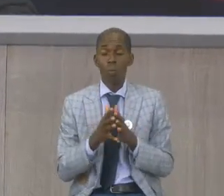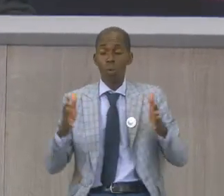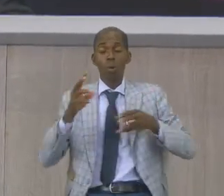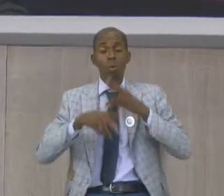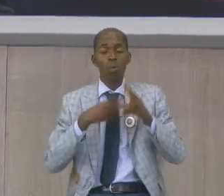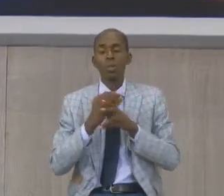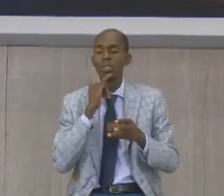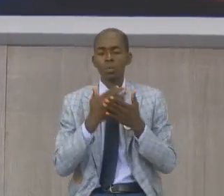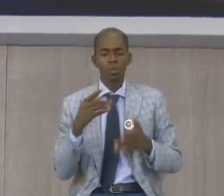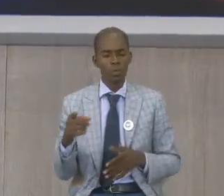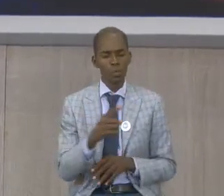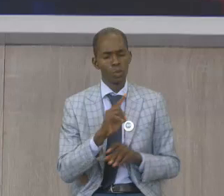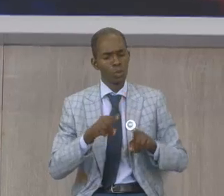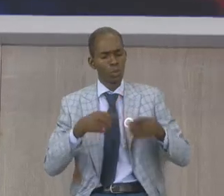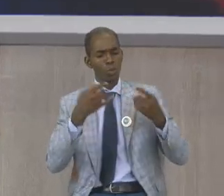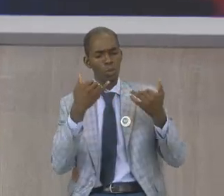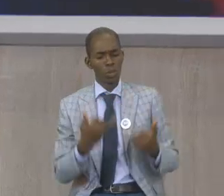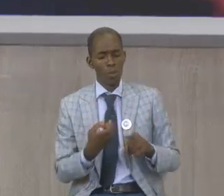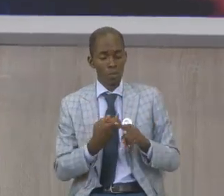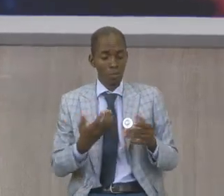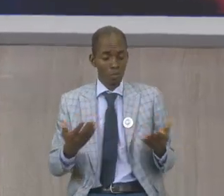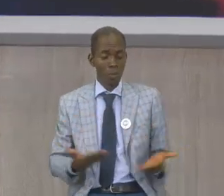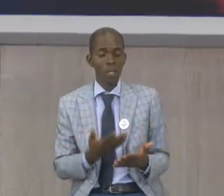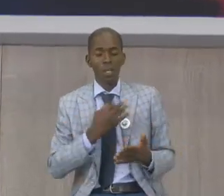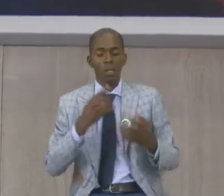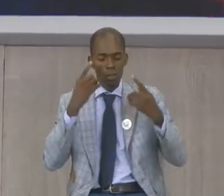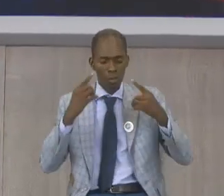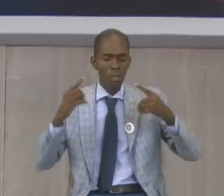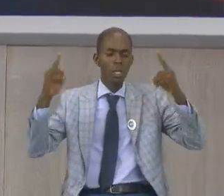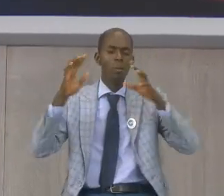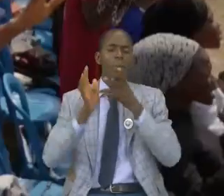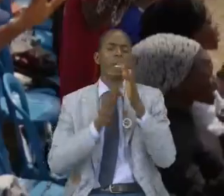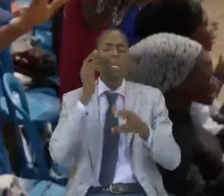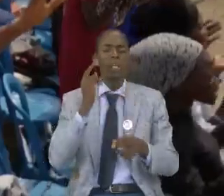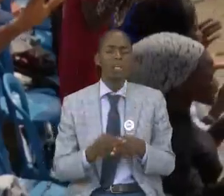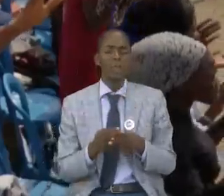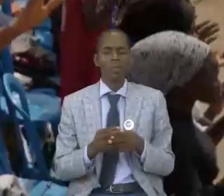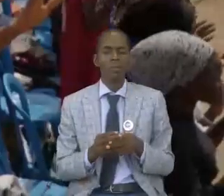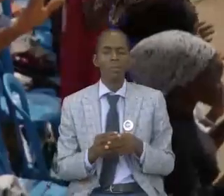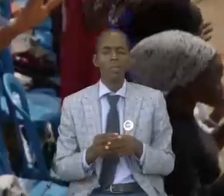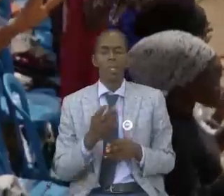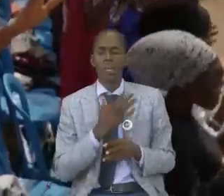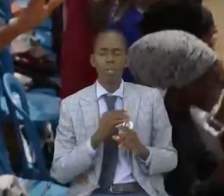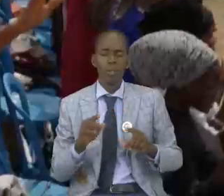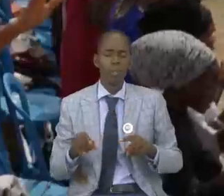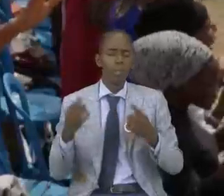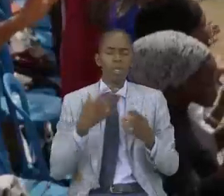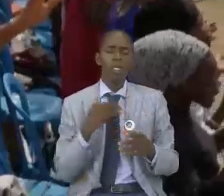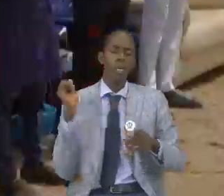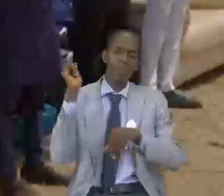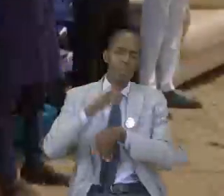Go now from here and go and succeed. And go and